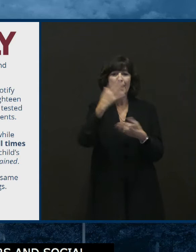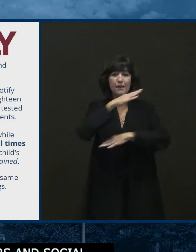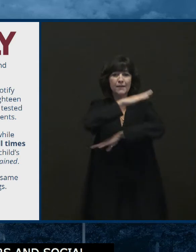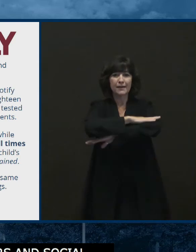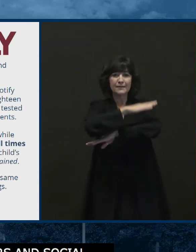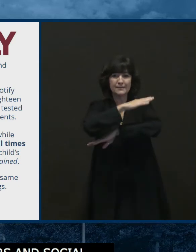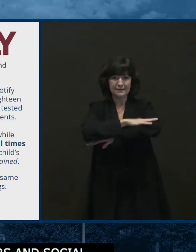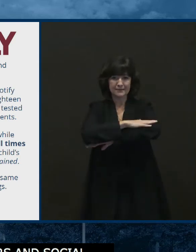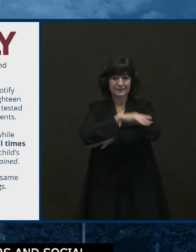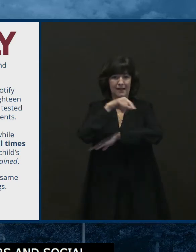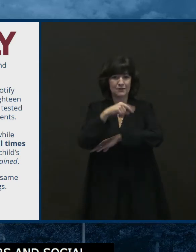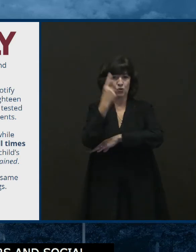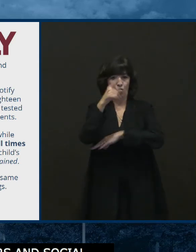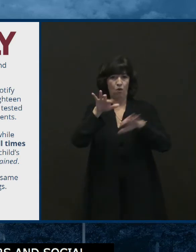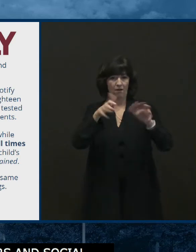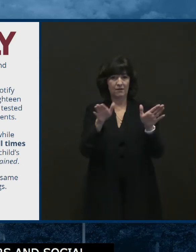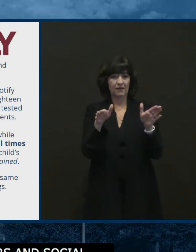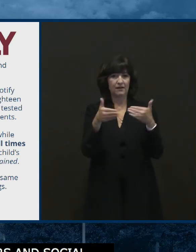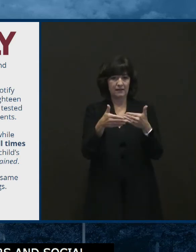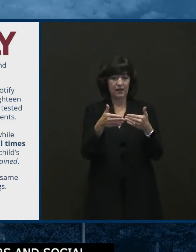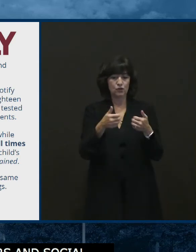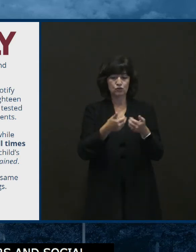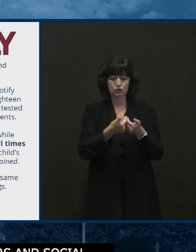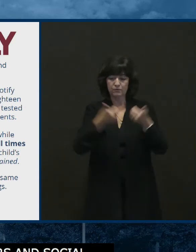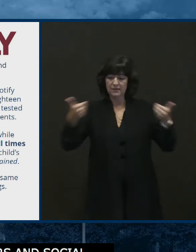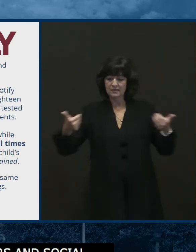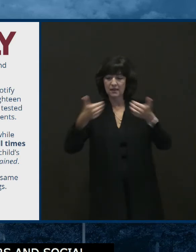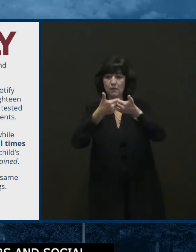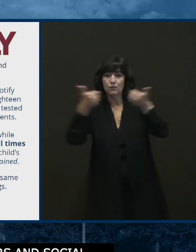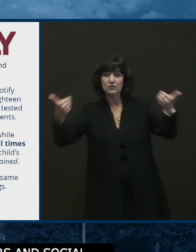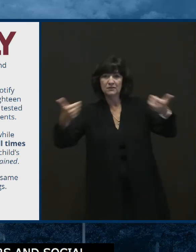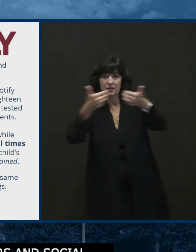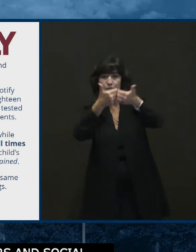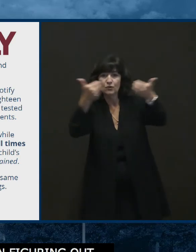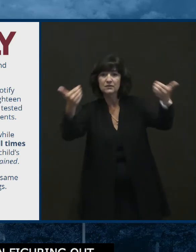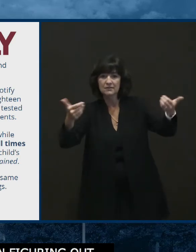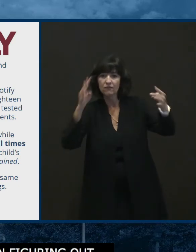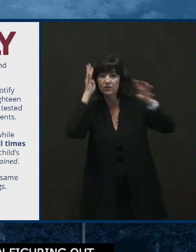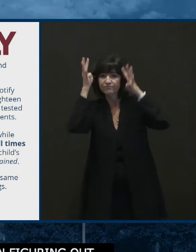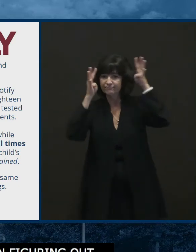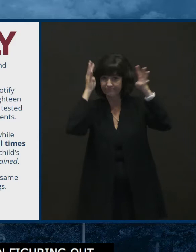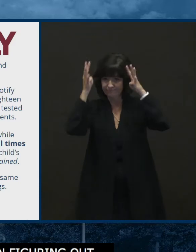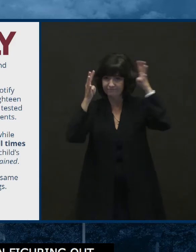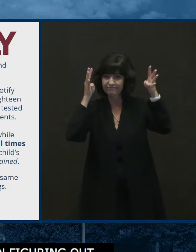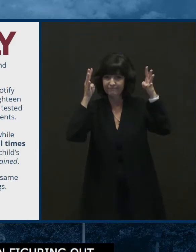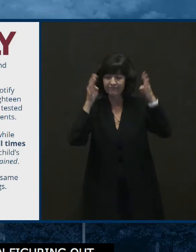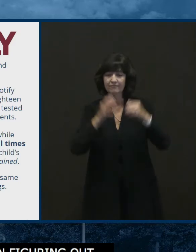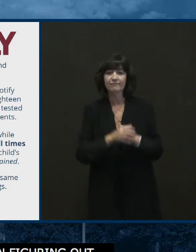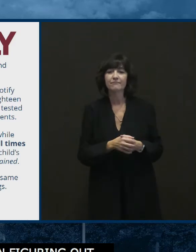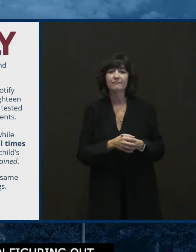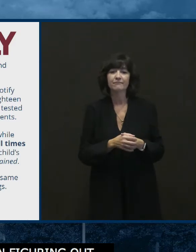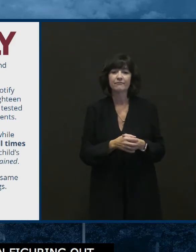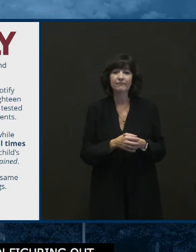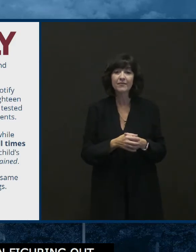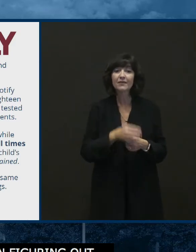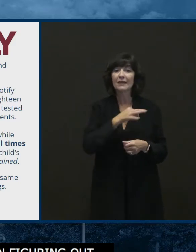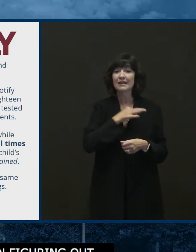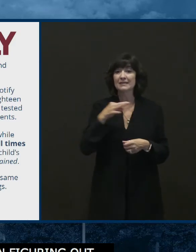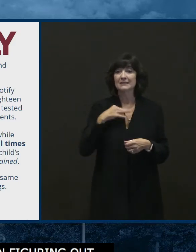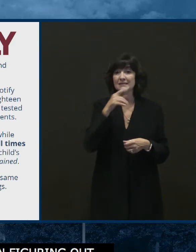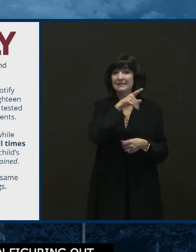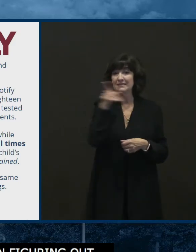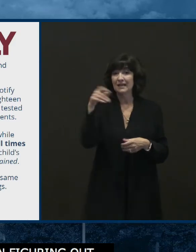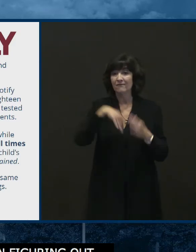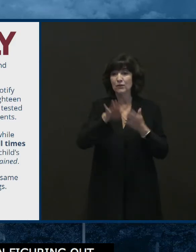possible into a single classroom and still maintain that distance. And last but not least, our staffs in schools have